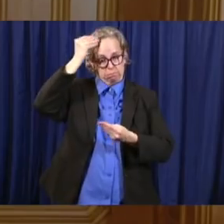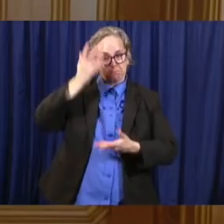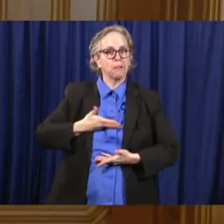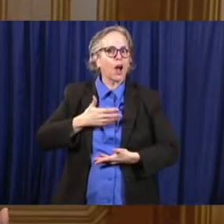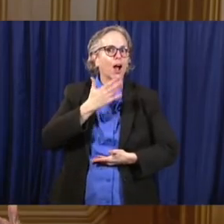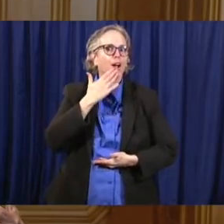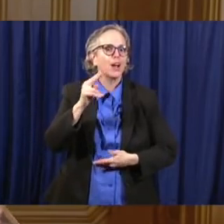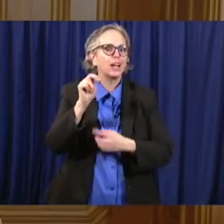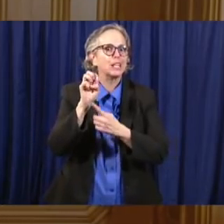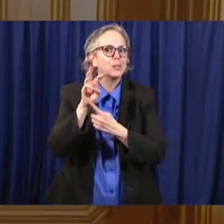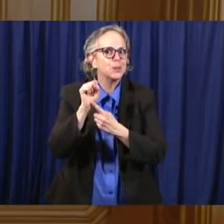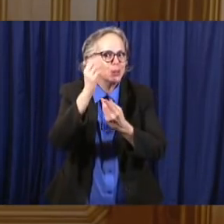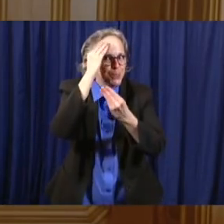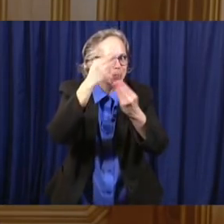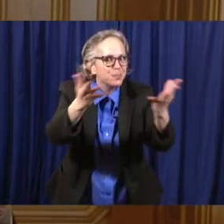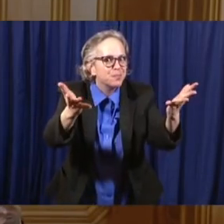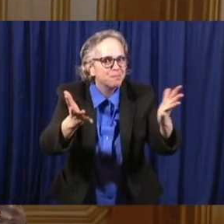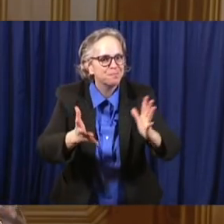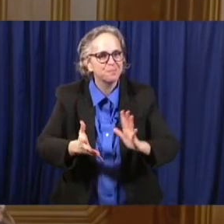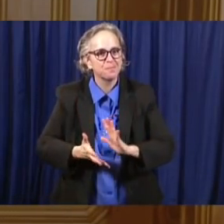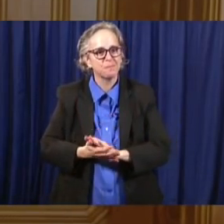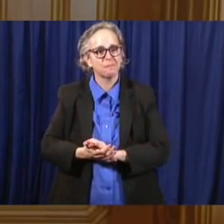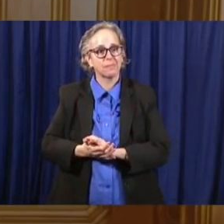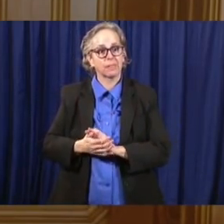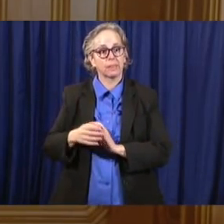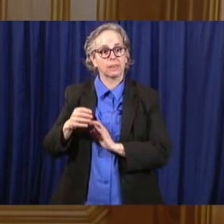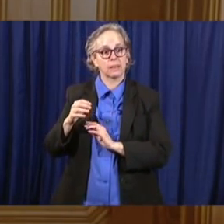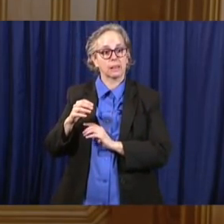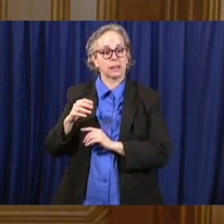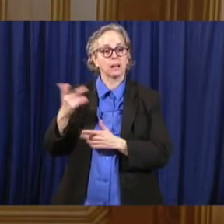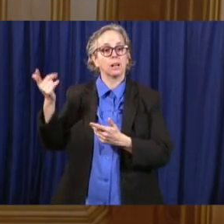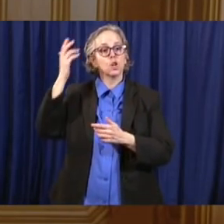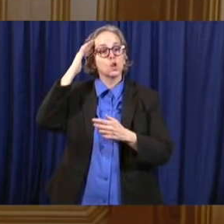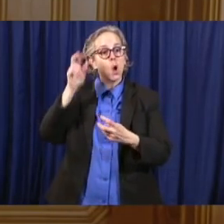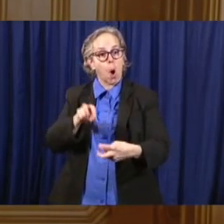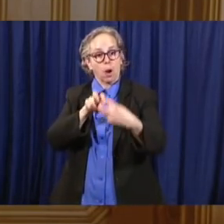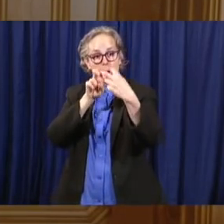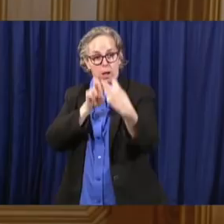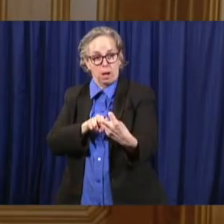this is a fluid population. Every day people are coming in, people going out.